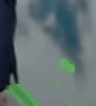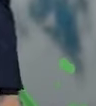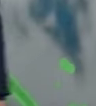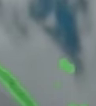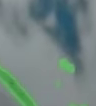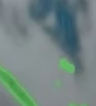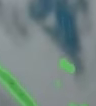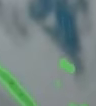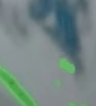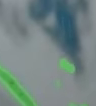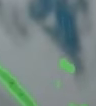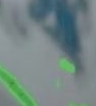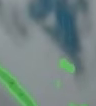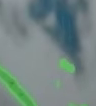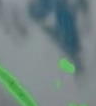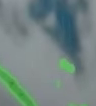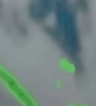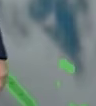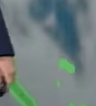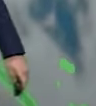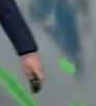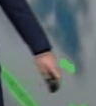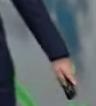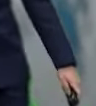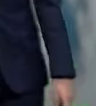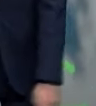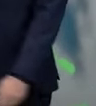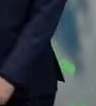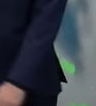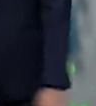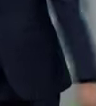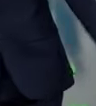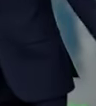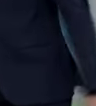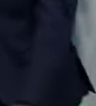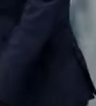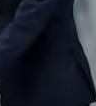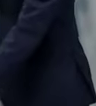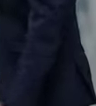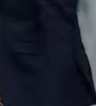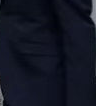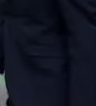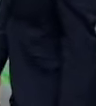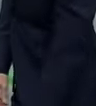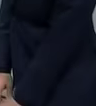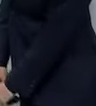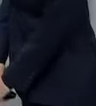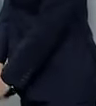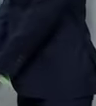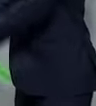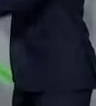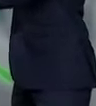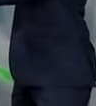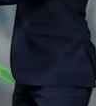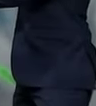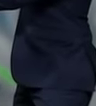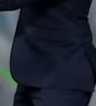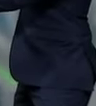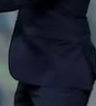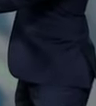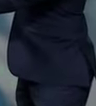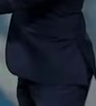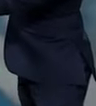the Western Cape, a couple of cold fronts will reach the area, bringing some rain to Cape Town and the surrounding parts. There will once again be a